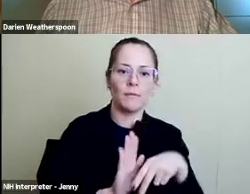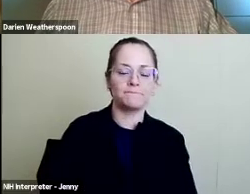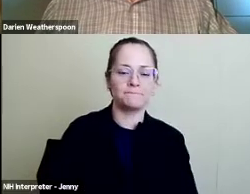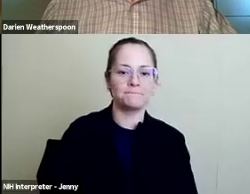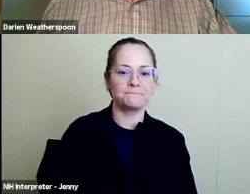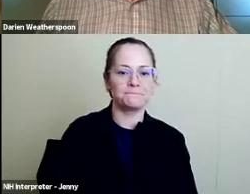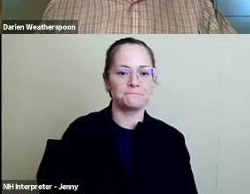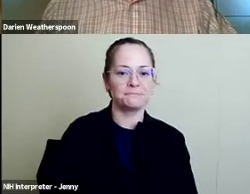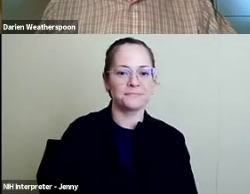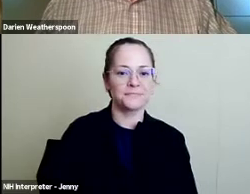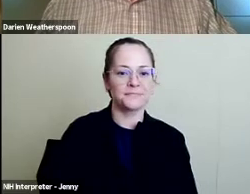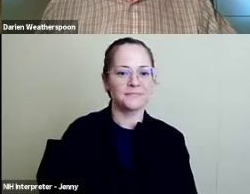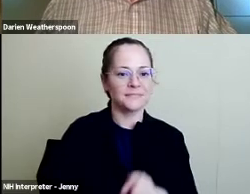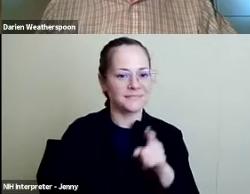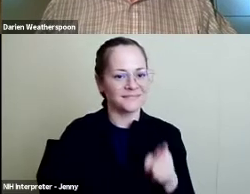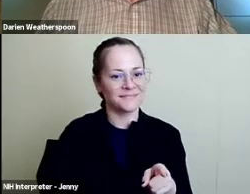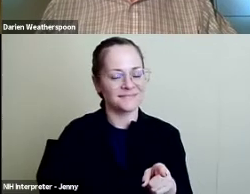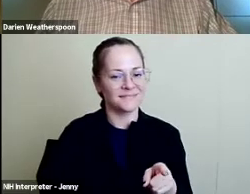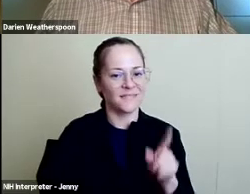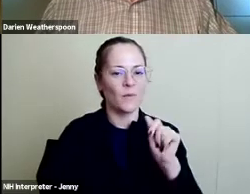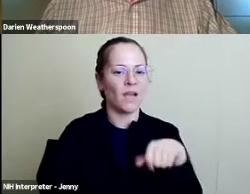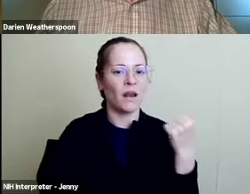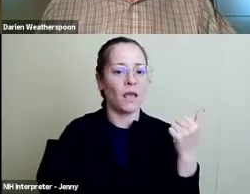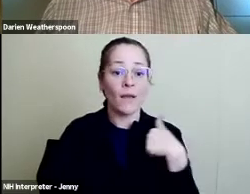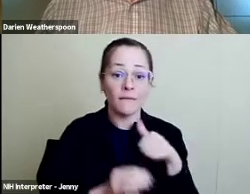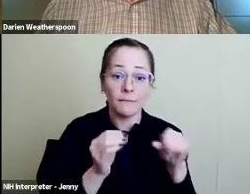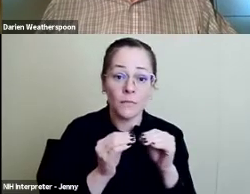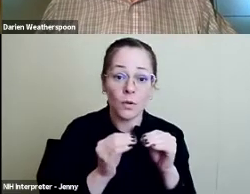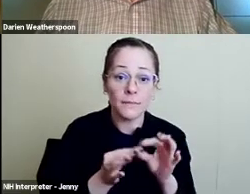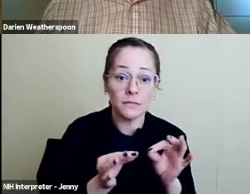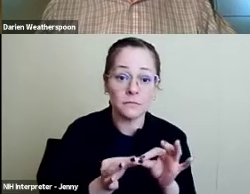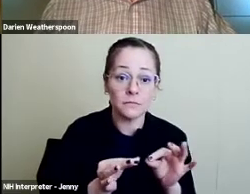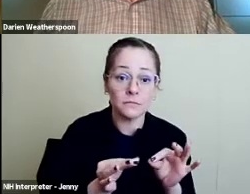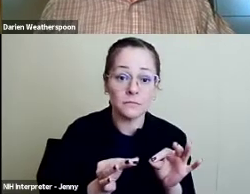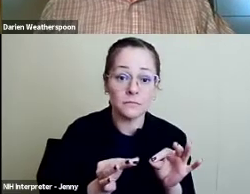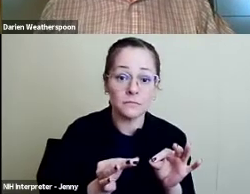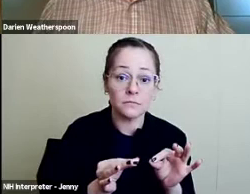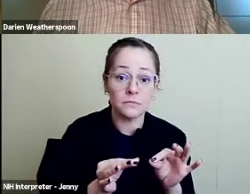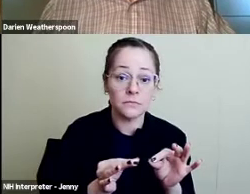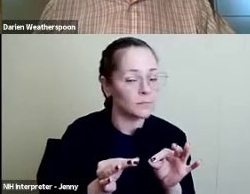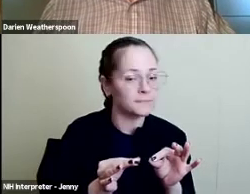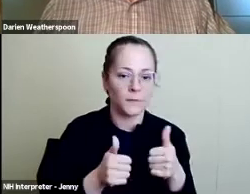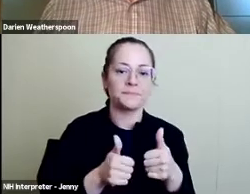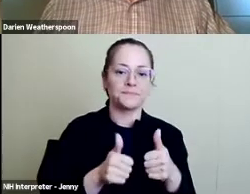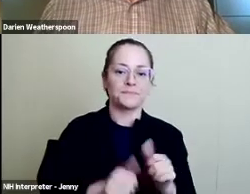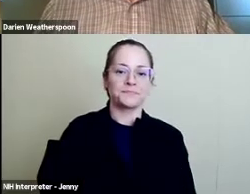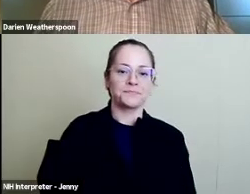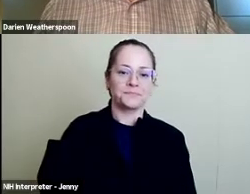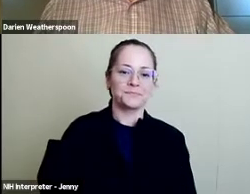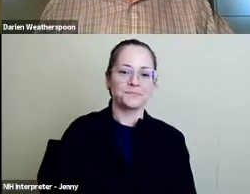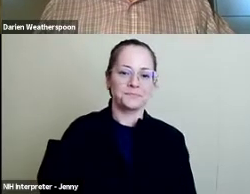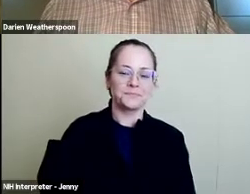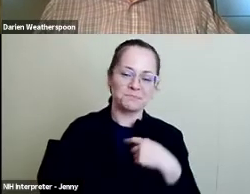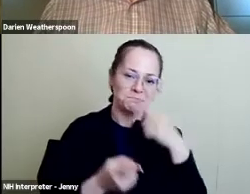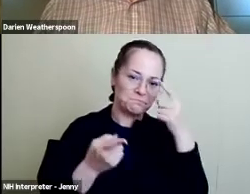Great. Let's go to another. Is there any additional comment about that? Okay, I think everybody agrees